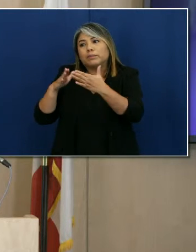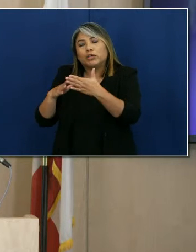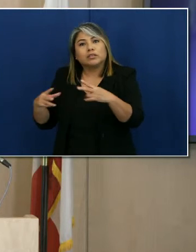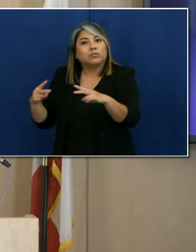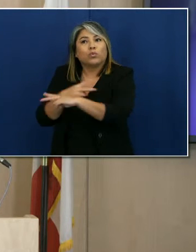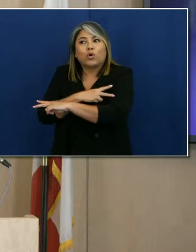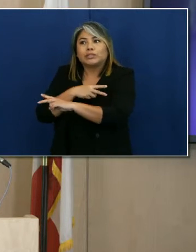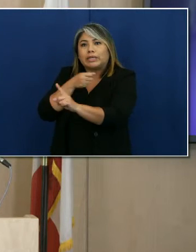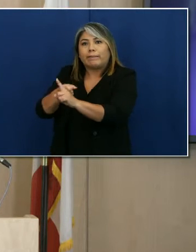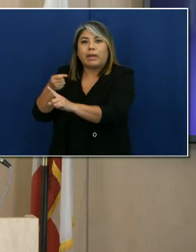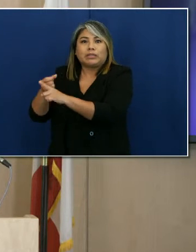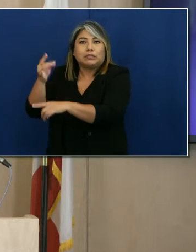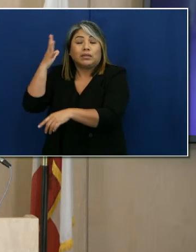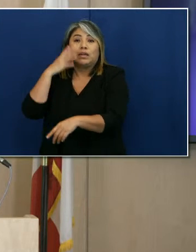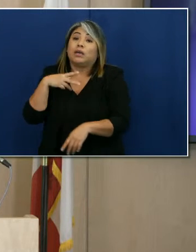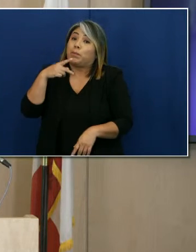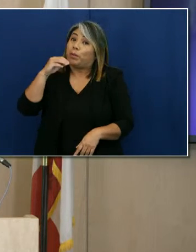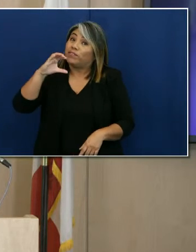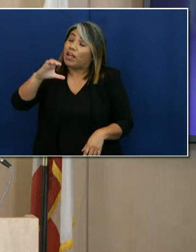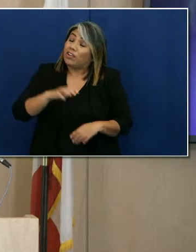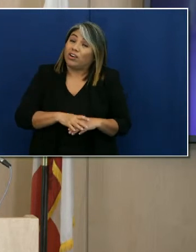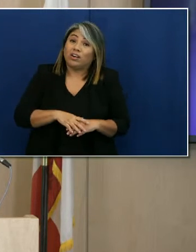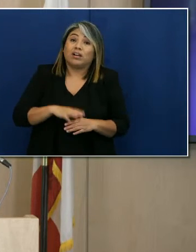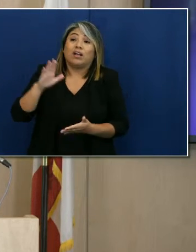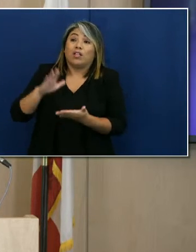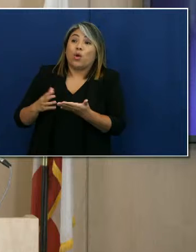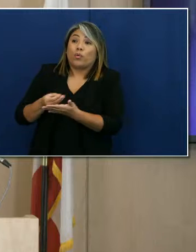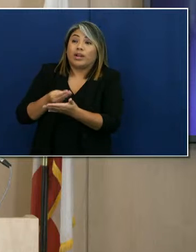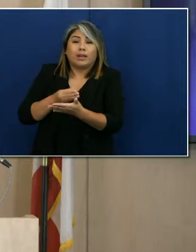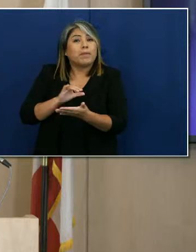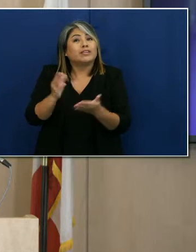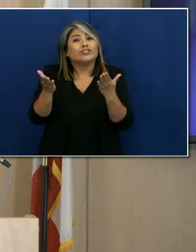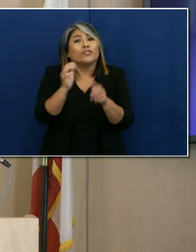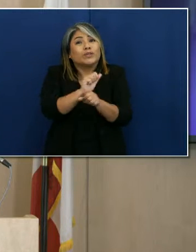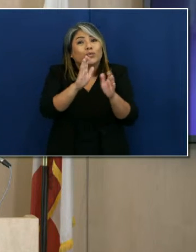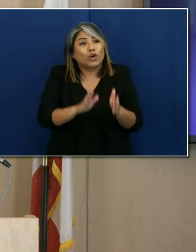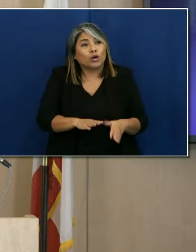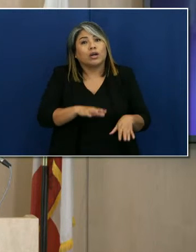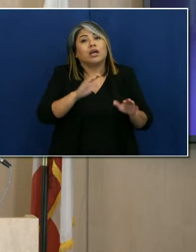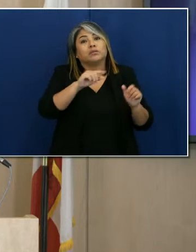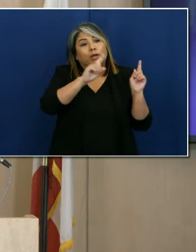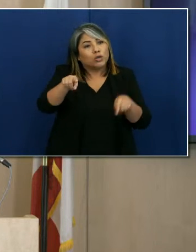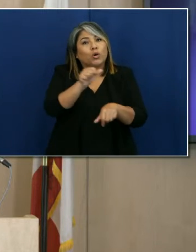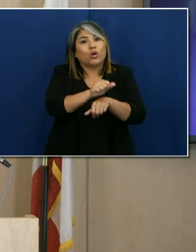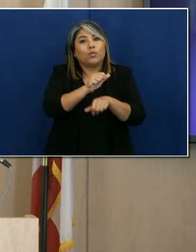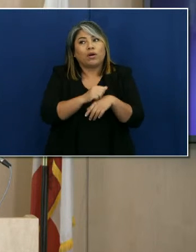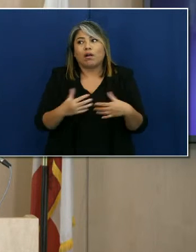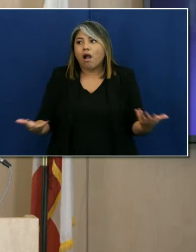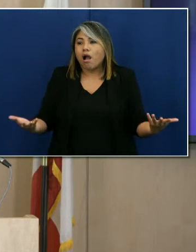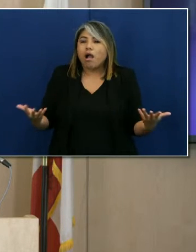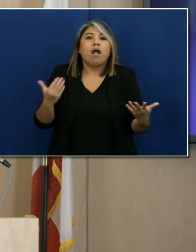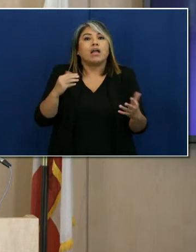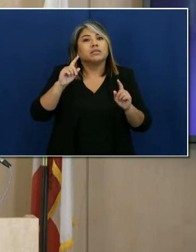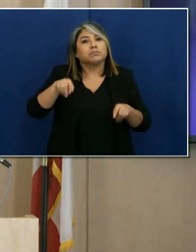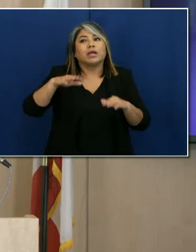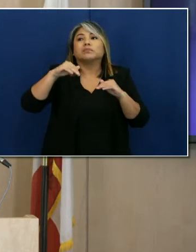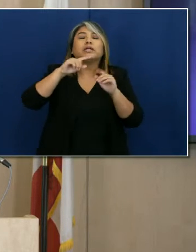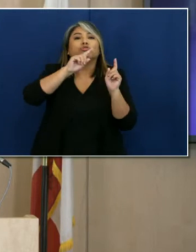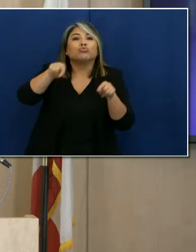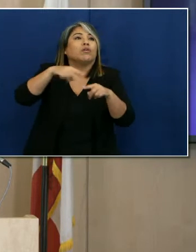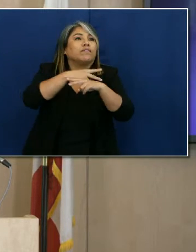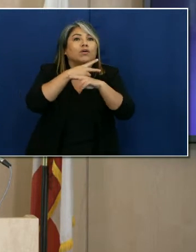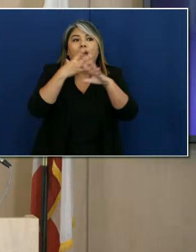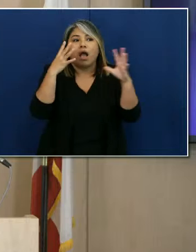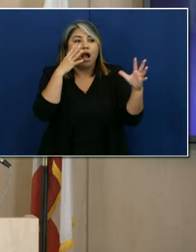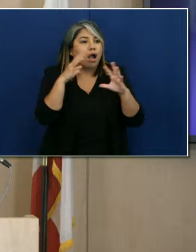impacted obviously are people of color, they're lower income, they're also service workers that are expected to go to work, and they're expected to figure out how to help